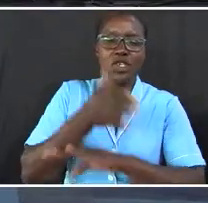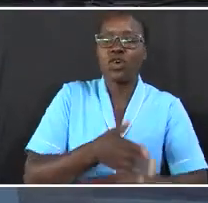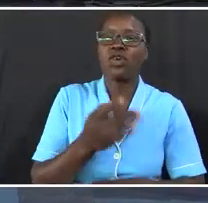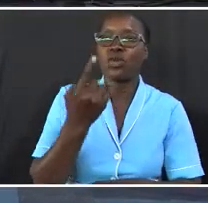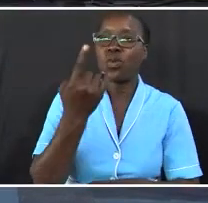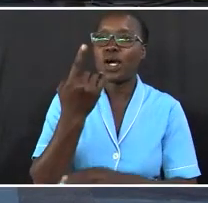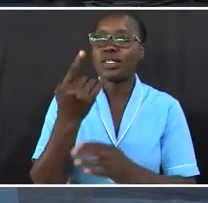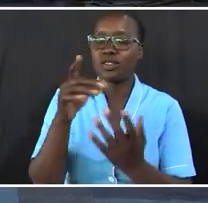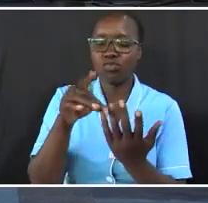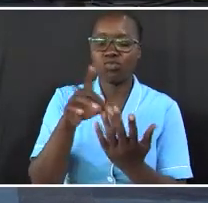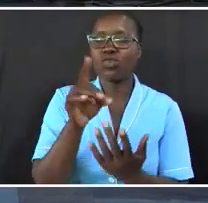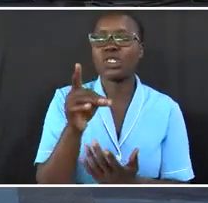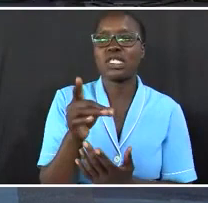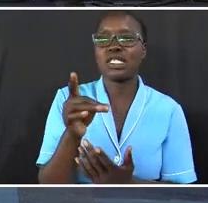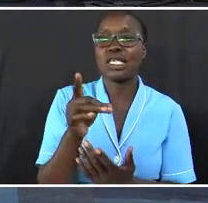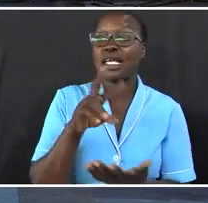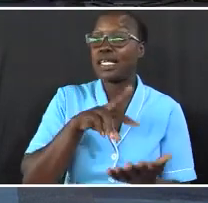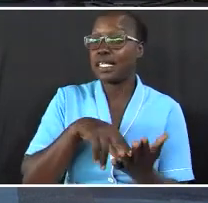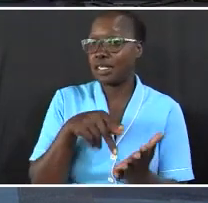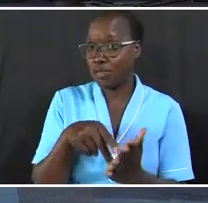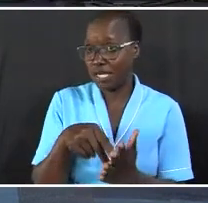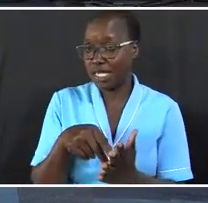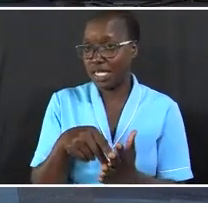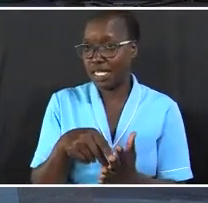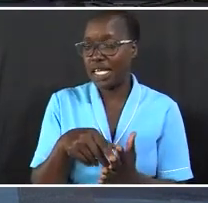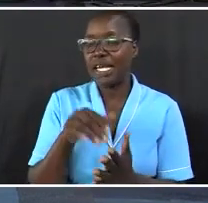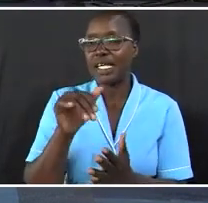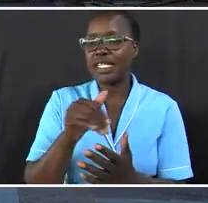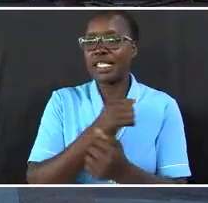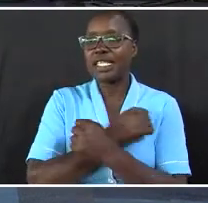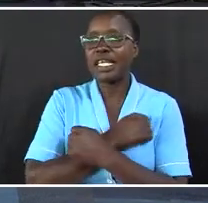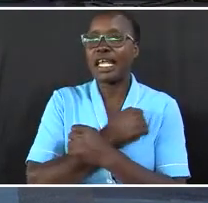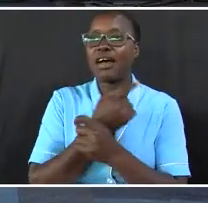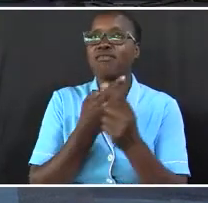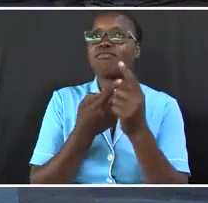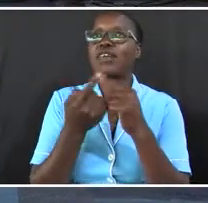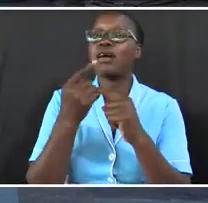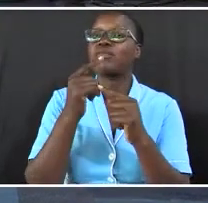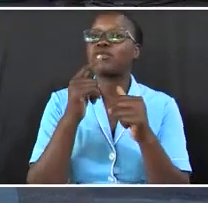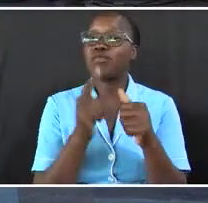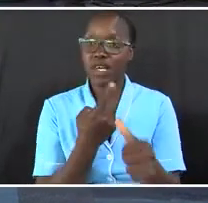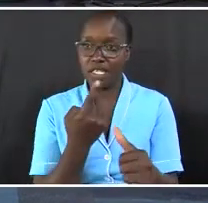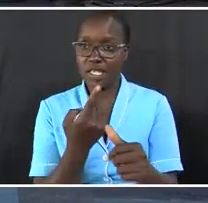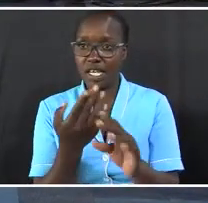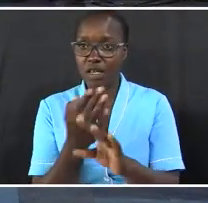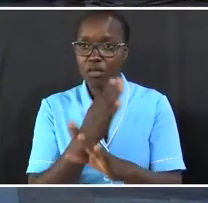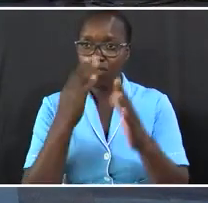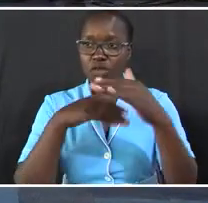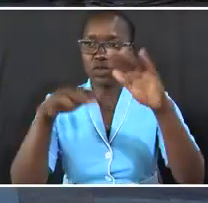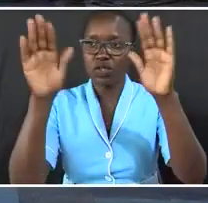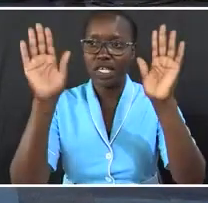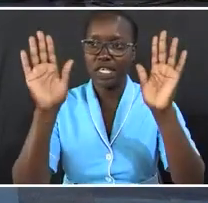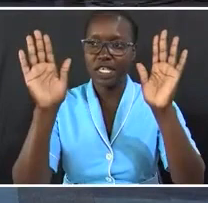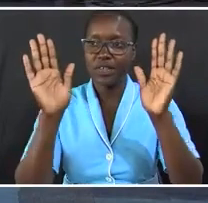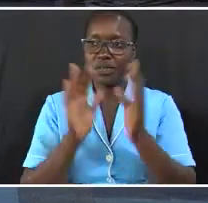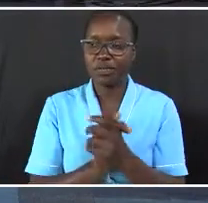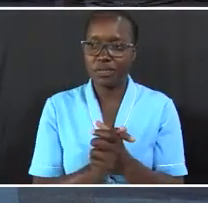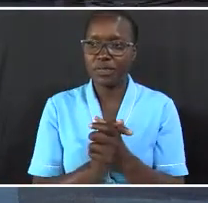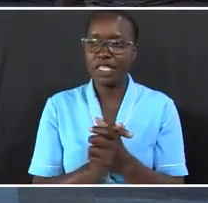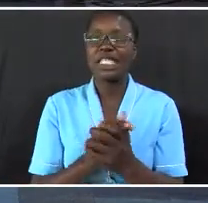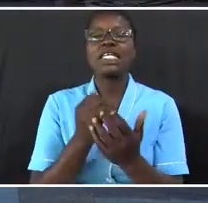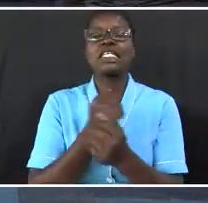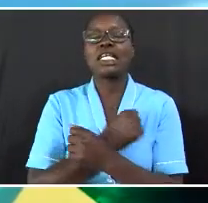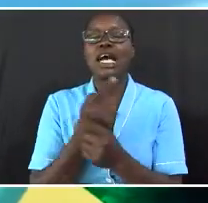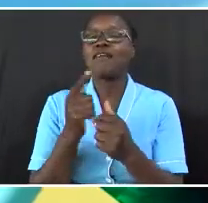one's choices means the love comes first before you surrender. The